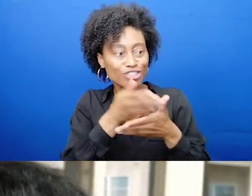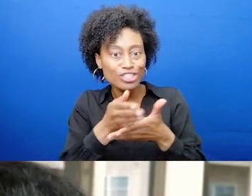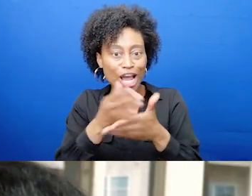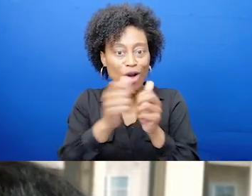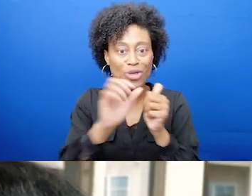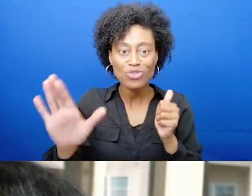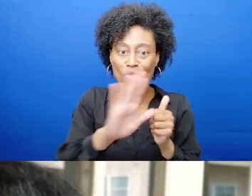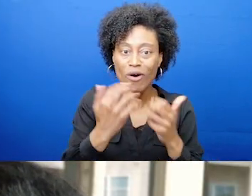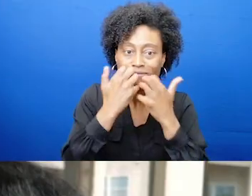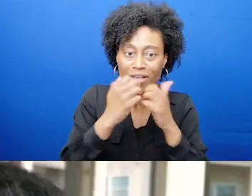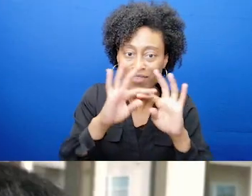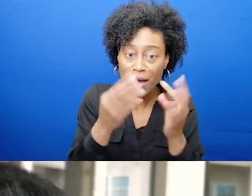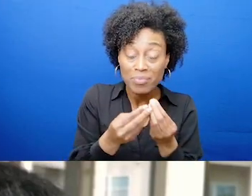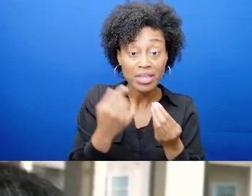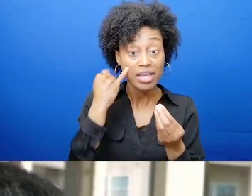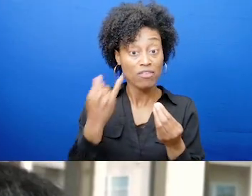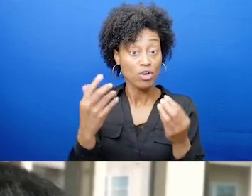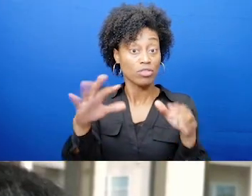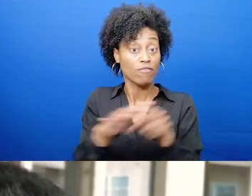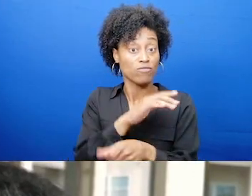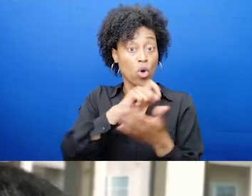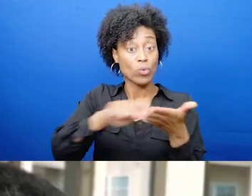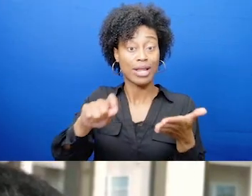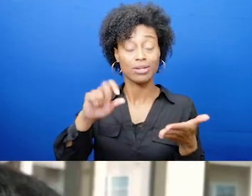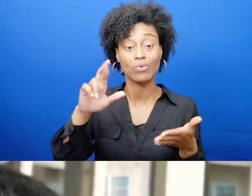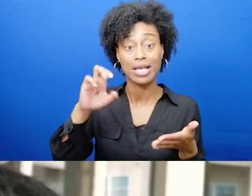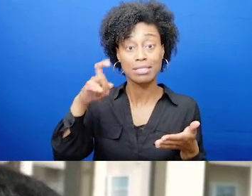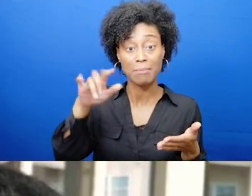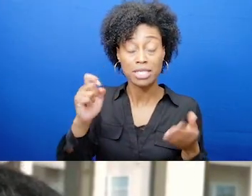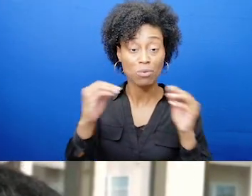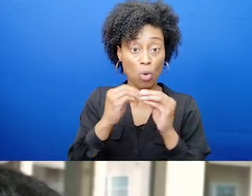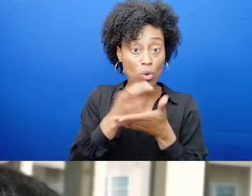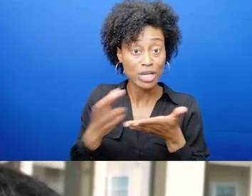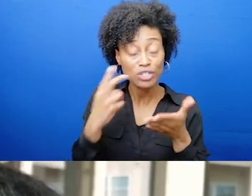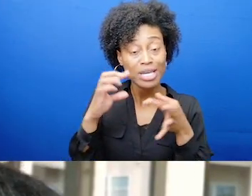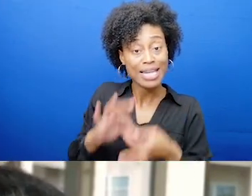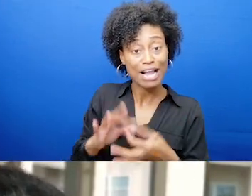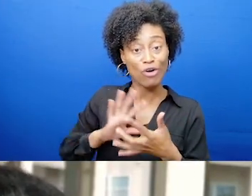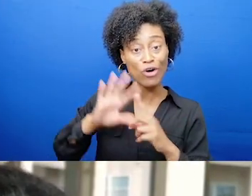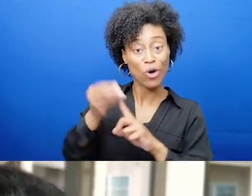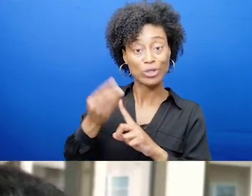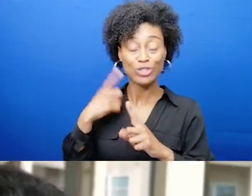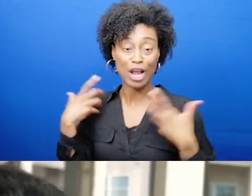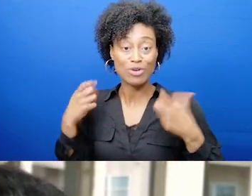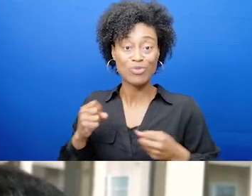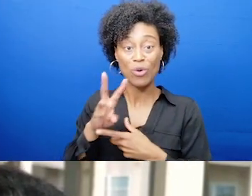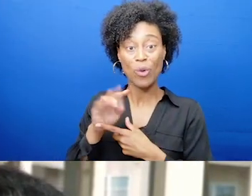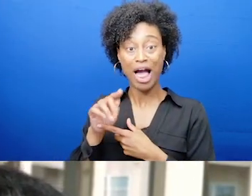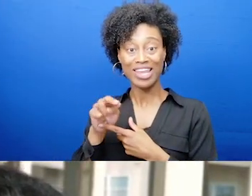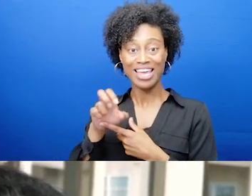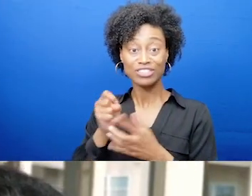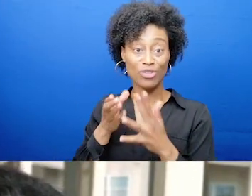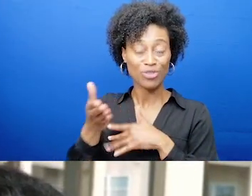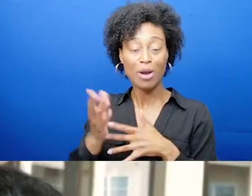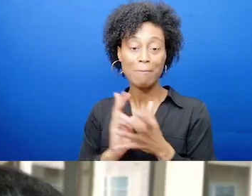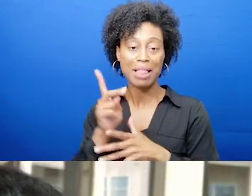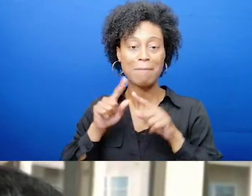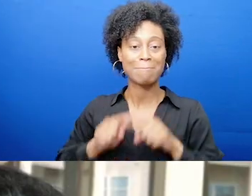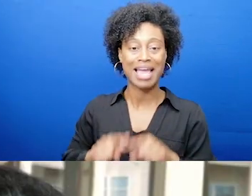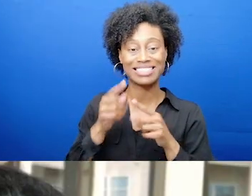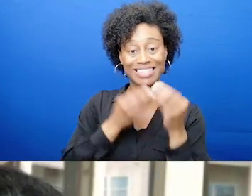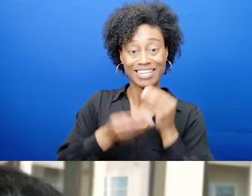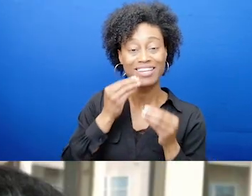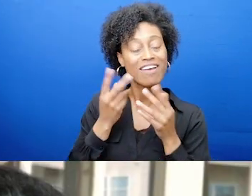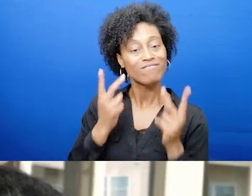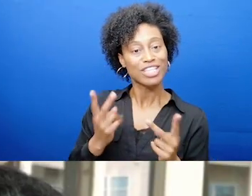this video with your loved ones. For the full written recipes and more free resources to help you connect to culture and wellness through